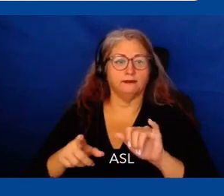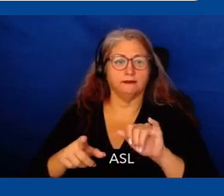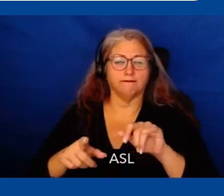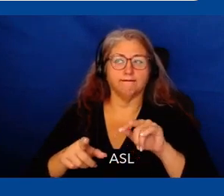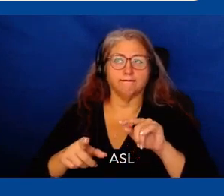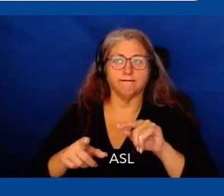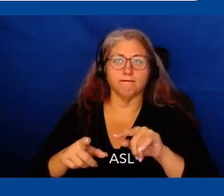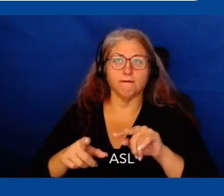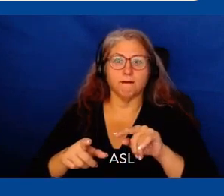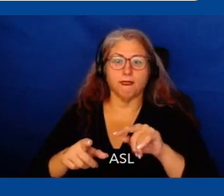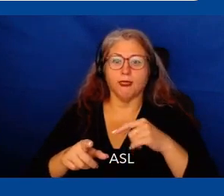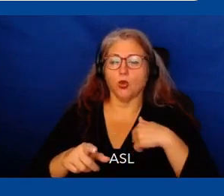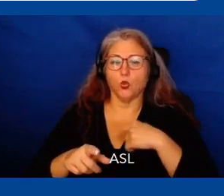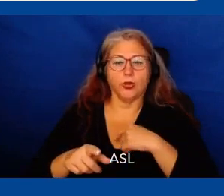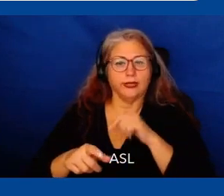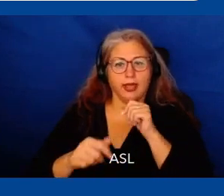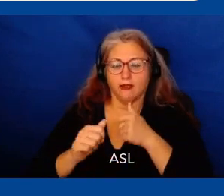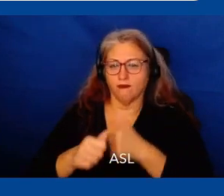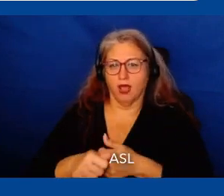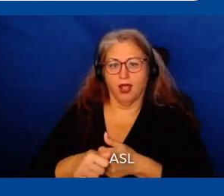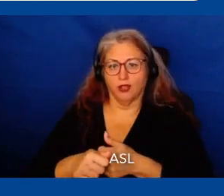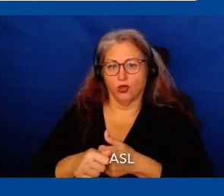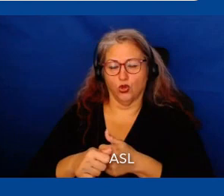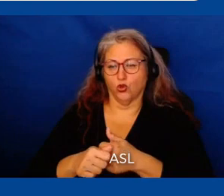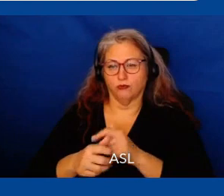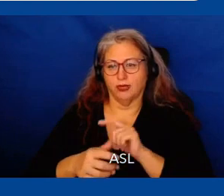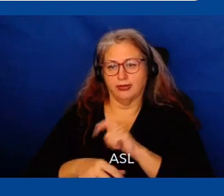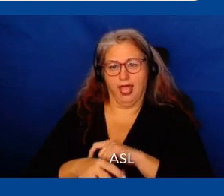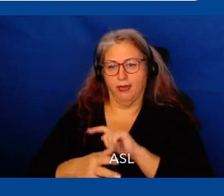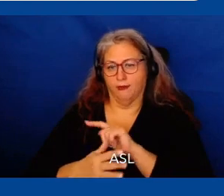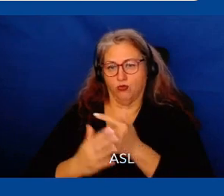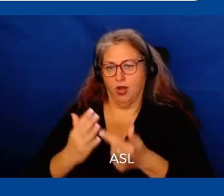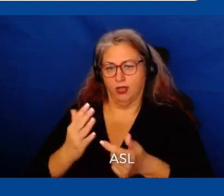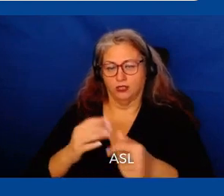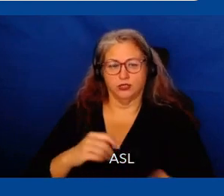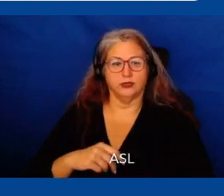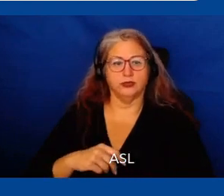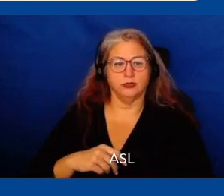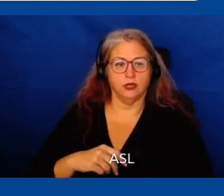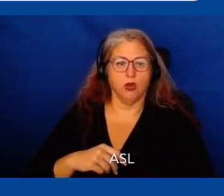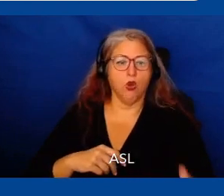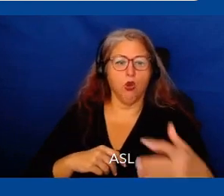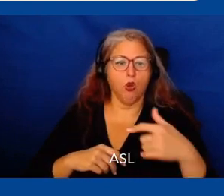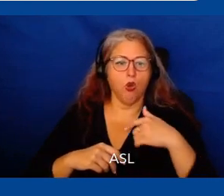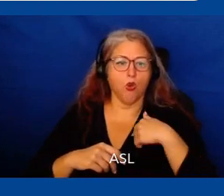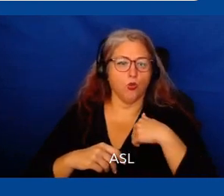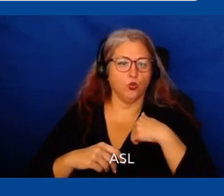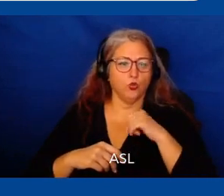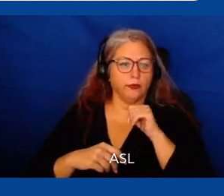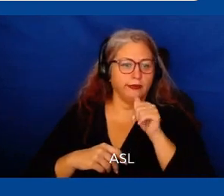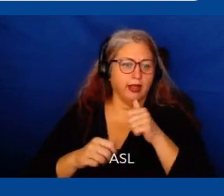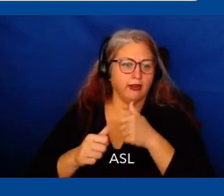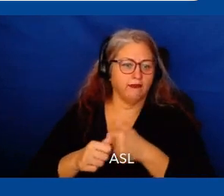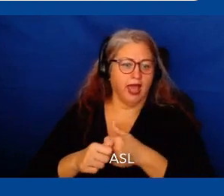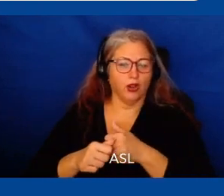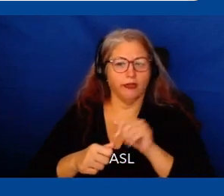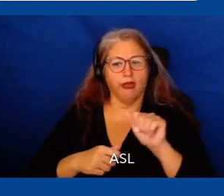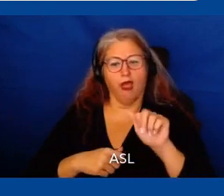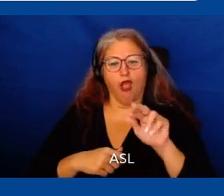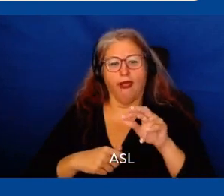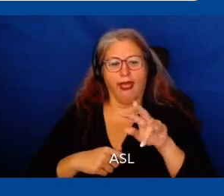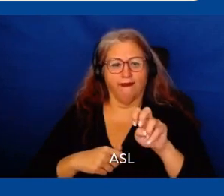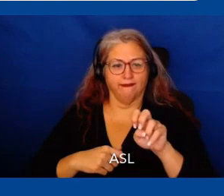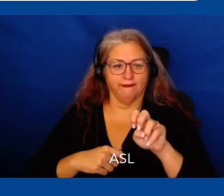was we didn't follow that chronology, or we didn't follow the archive